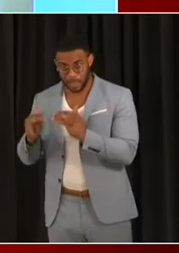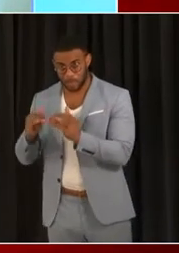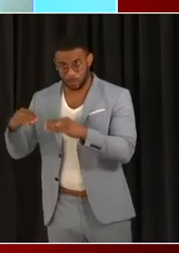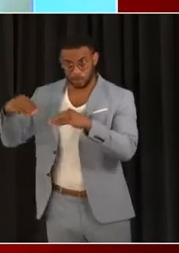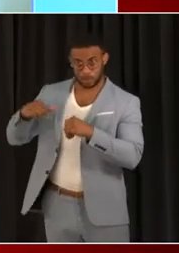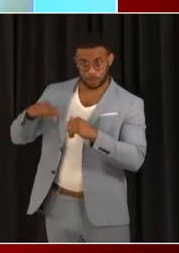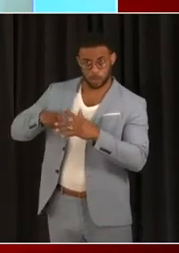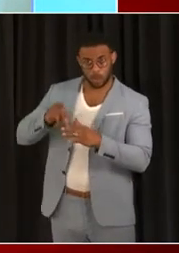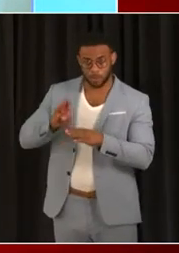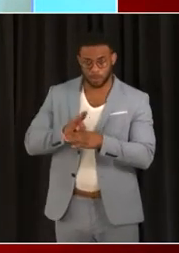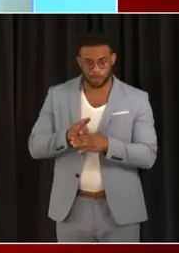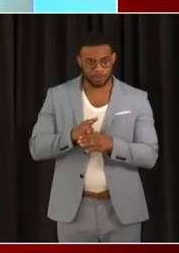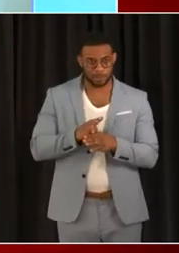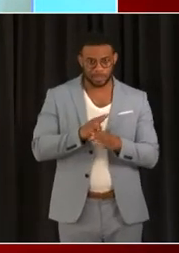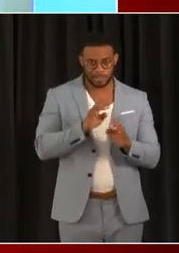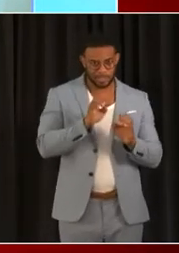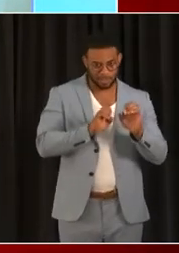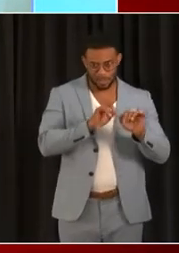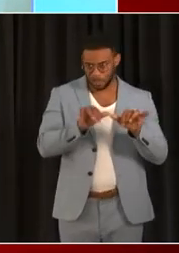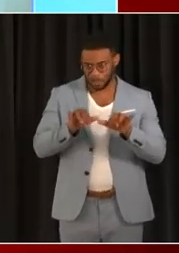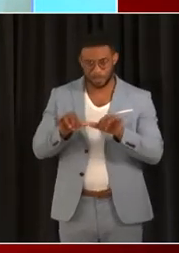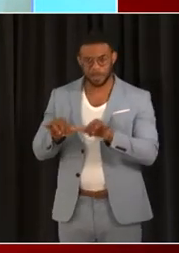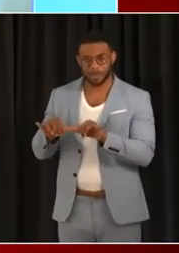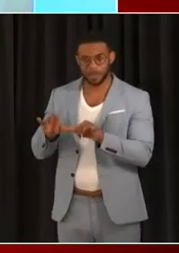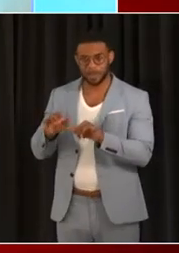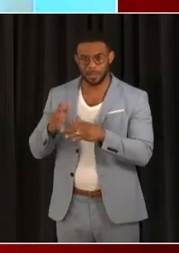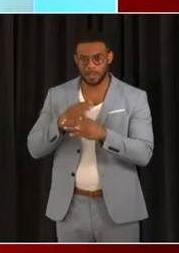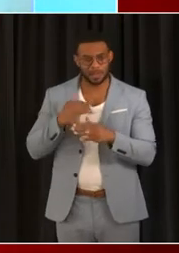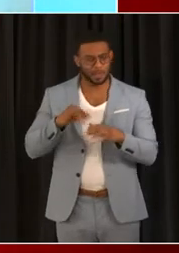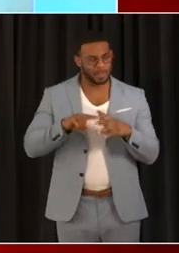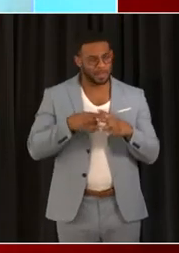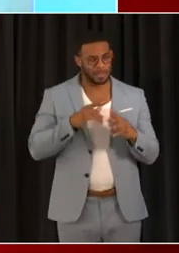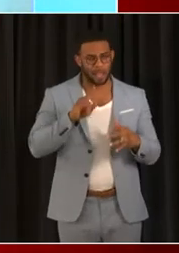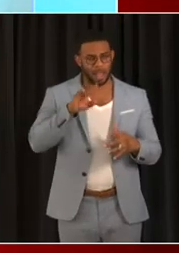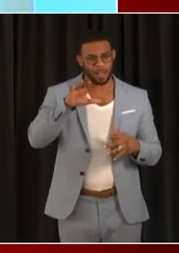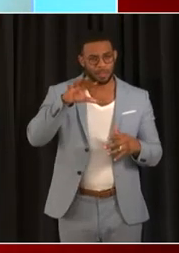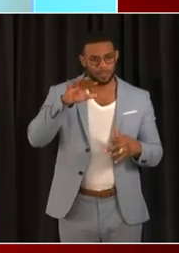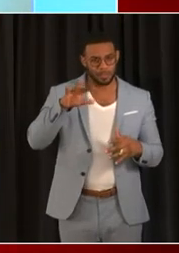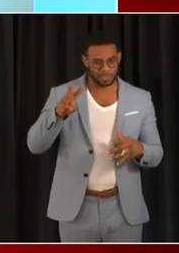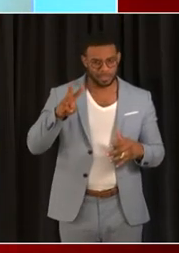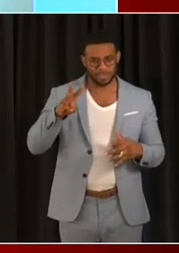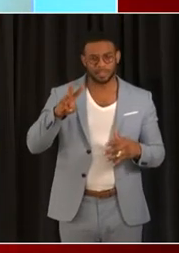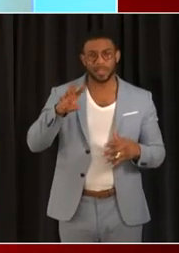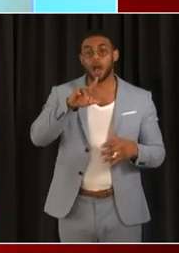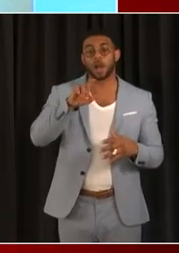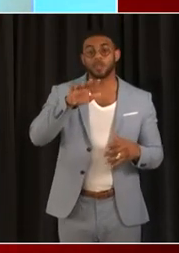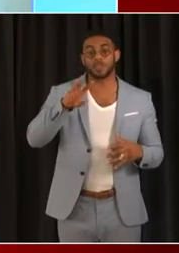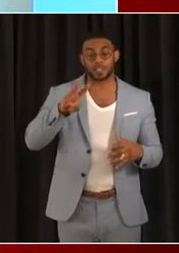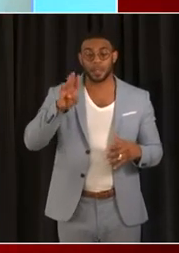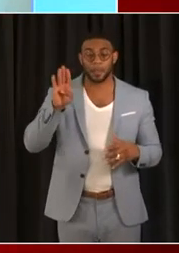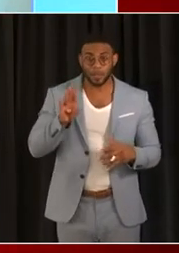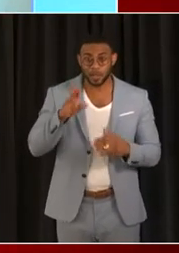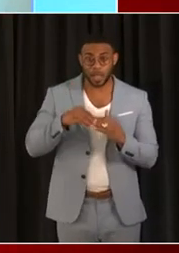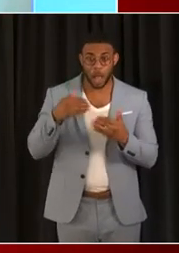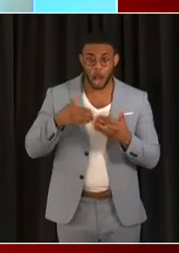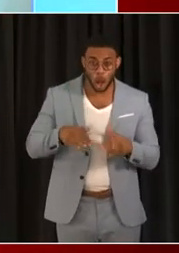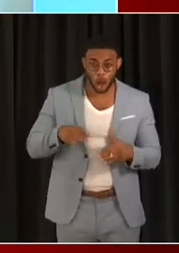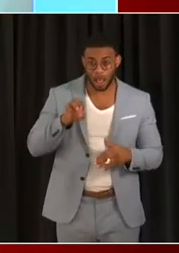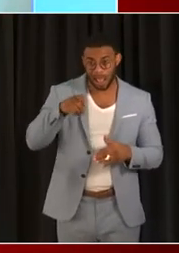business. That devaluation metric I shared at the beginning, that $156 billion in